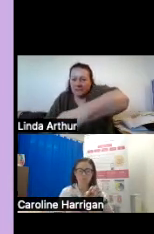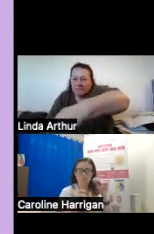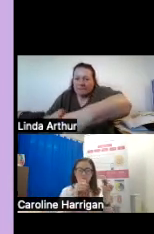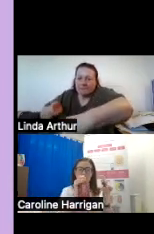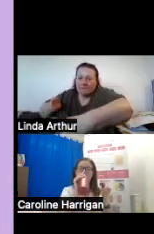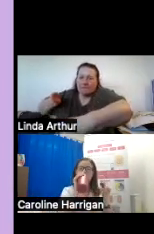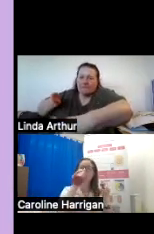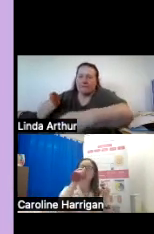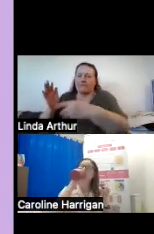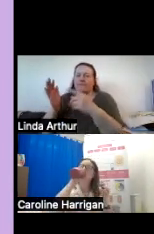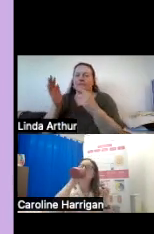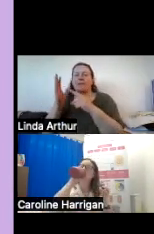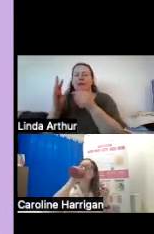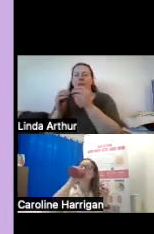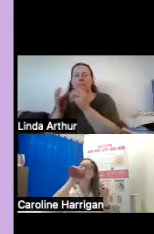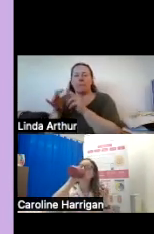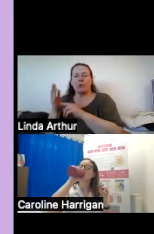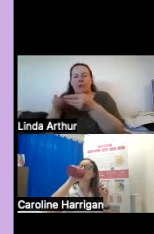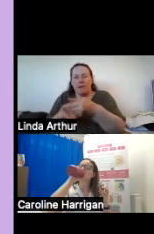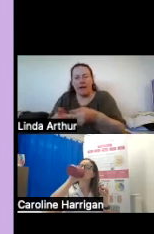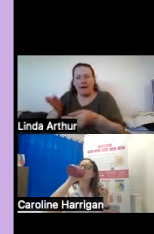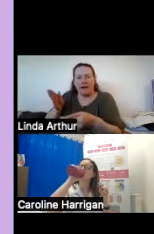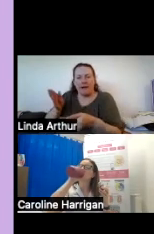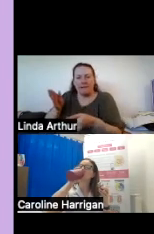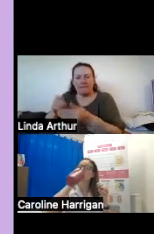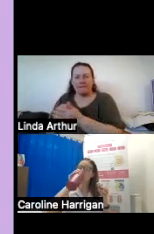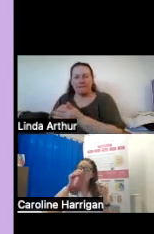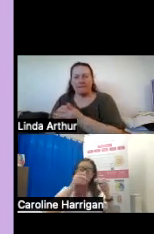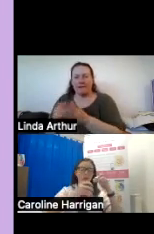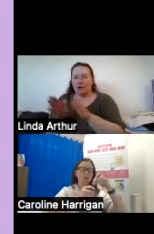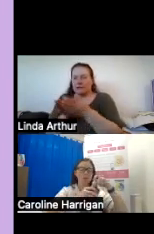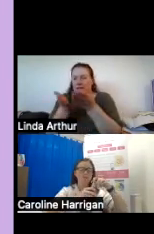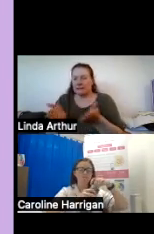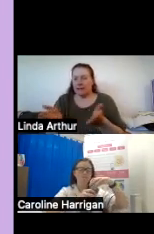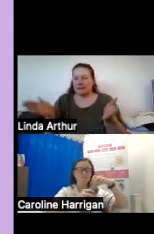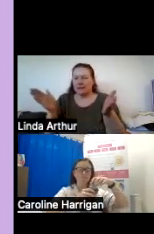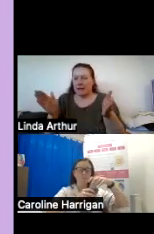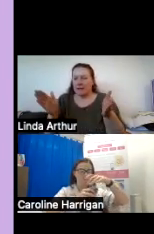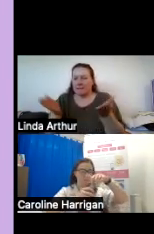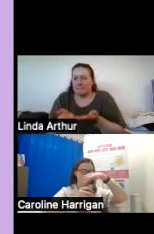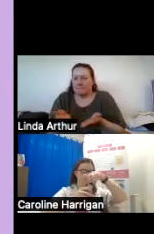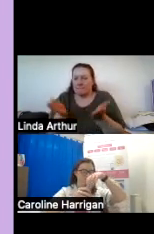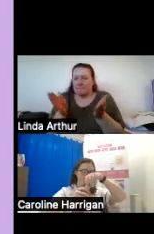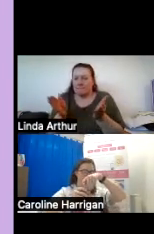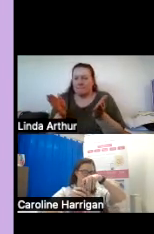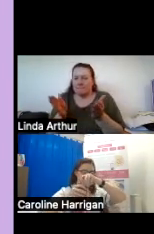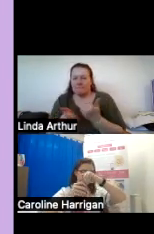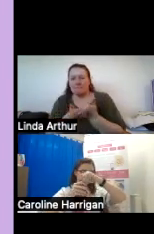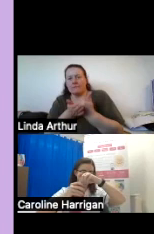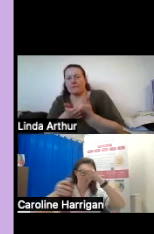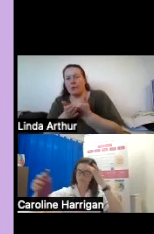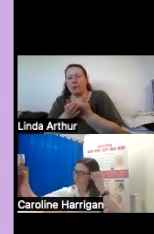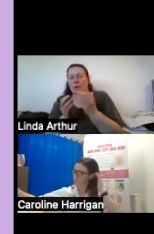the tailbone at the back and from side to side. They support the